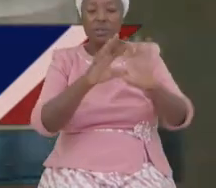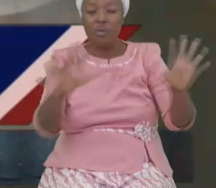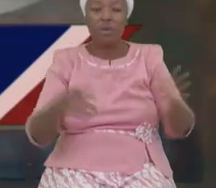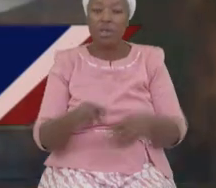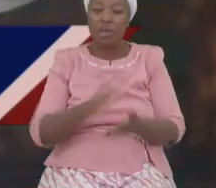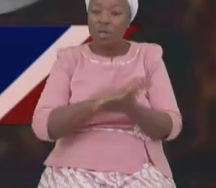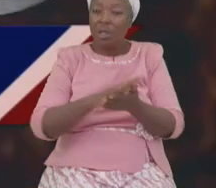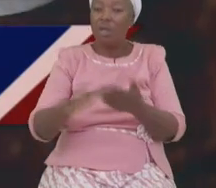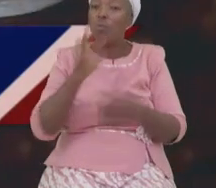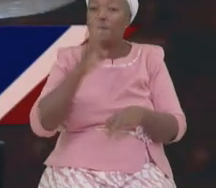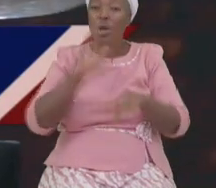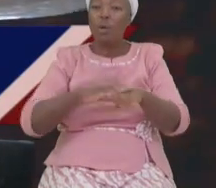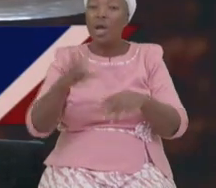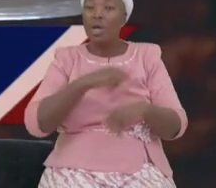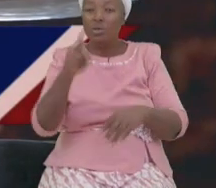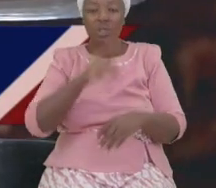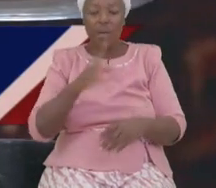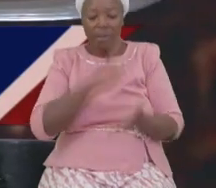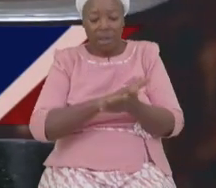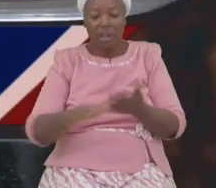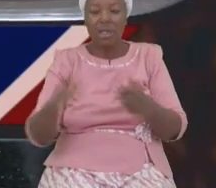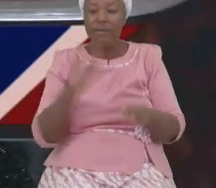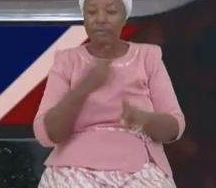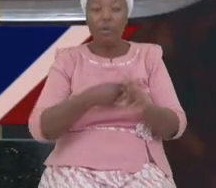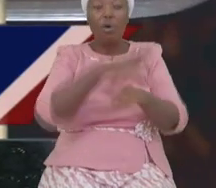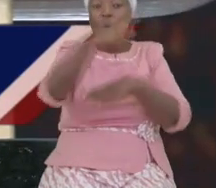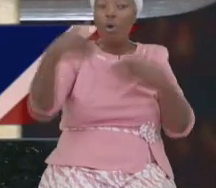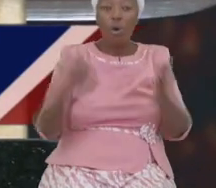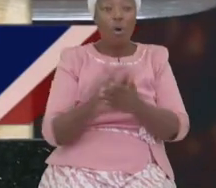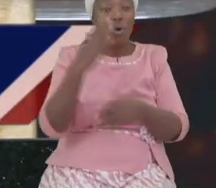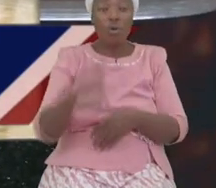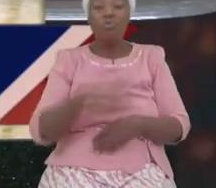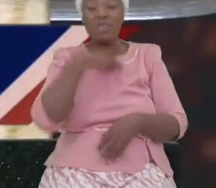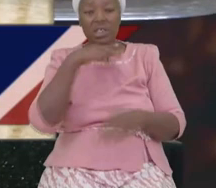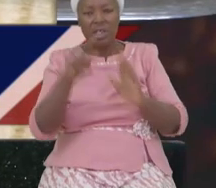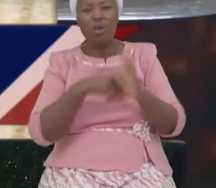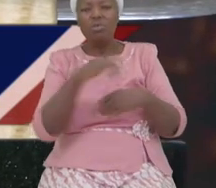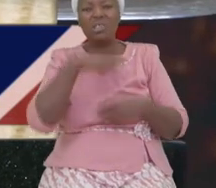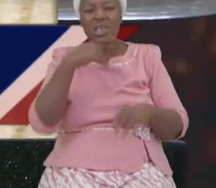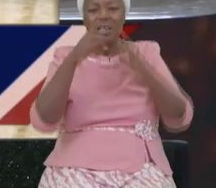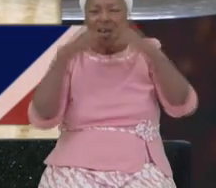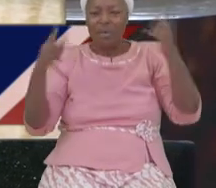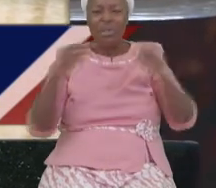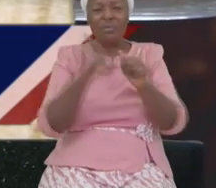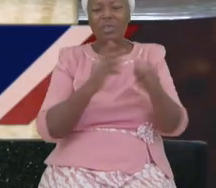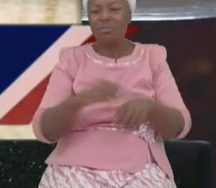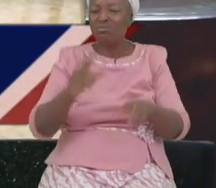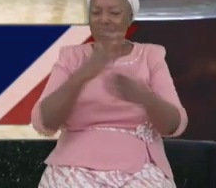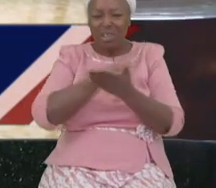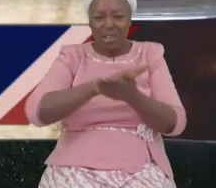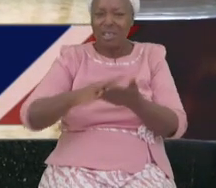be clean, and from all your filthiness, filthy language, all that will be cleansed off, and